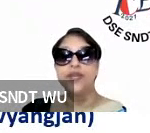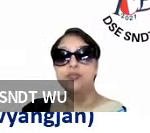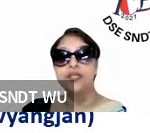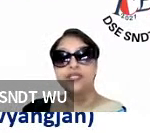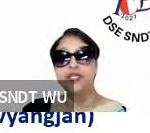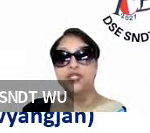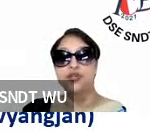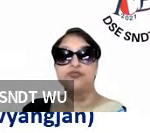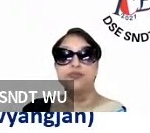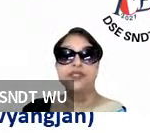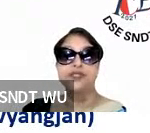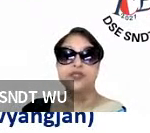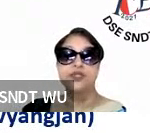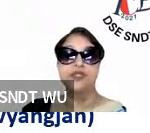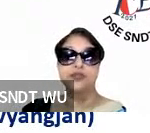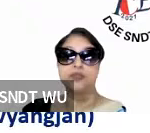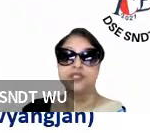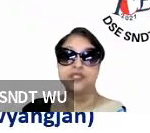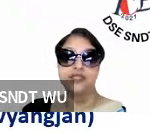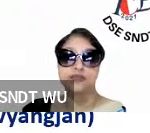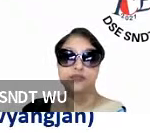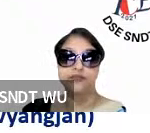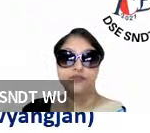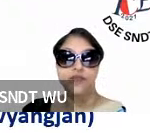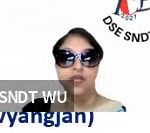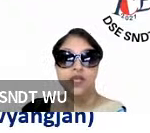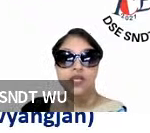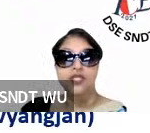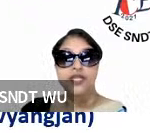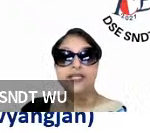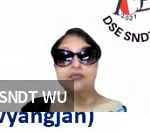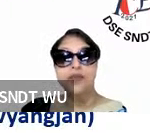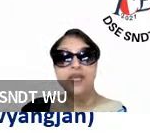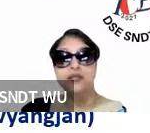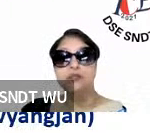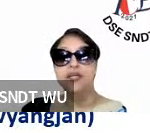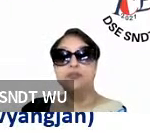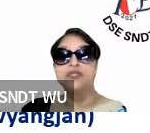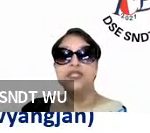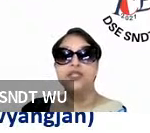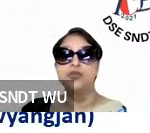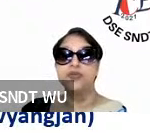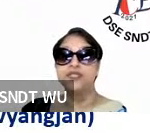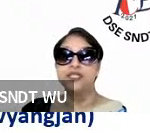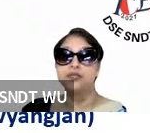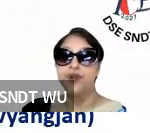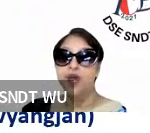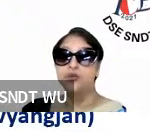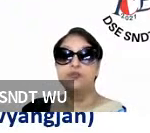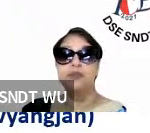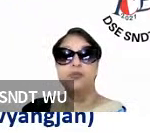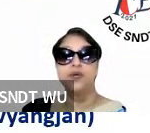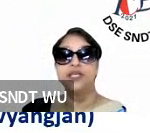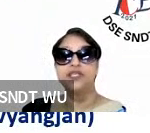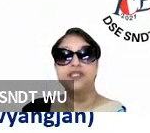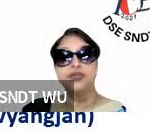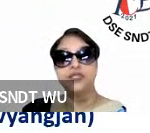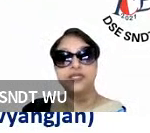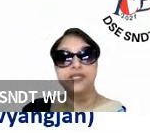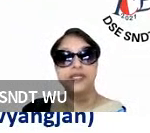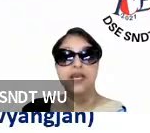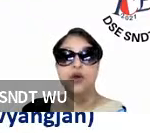related to rehabilitation of persons with disabilities. She has made the department and the university proud by